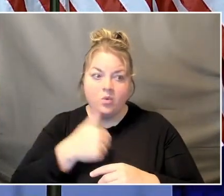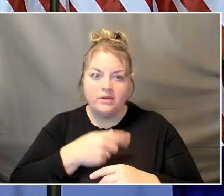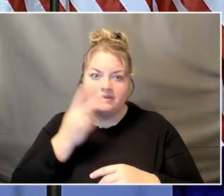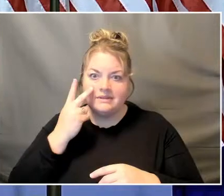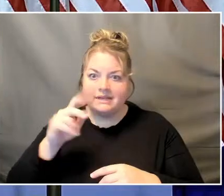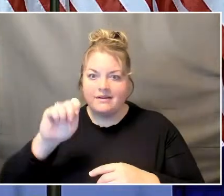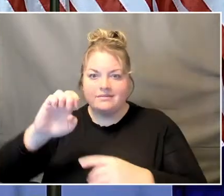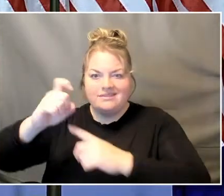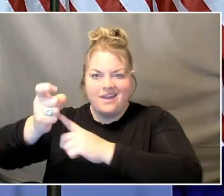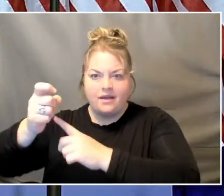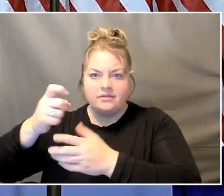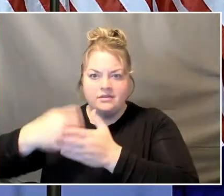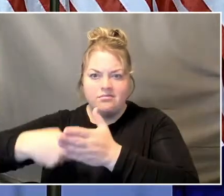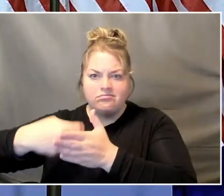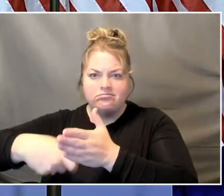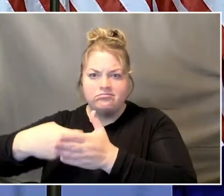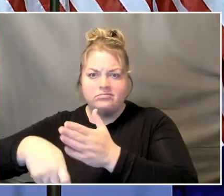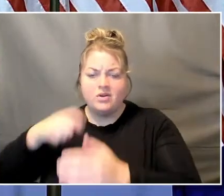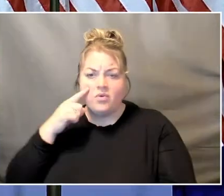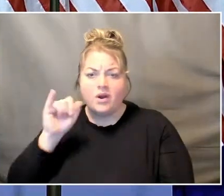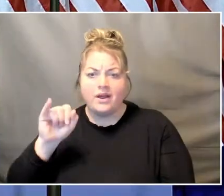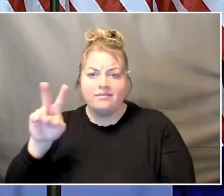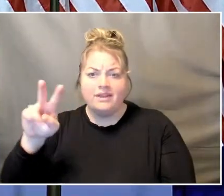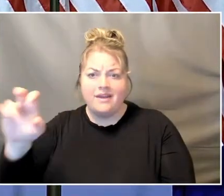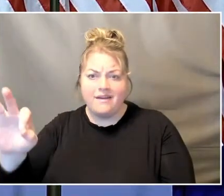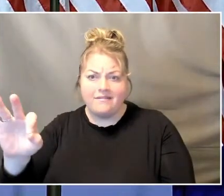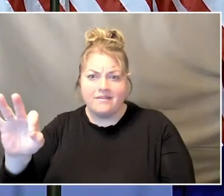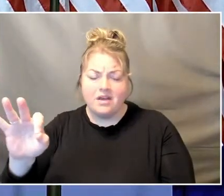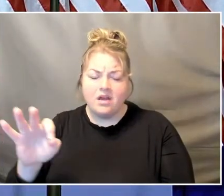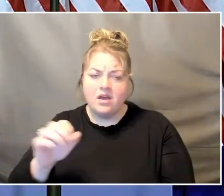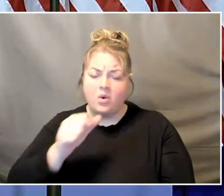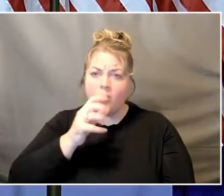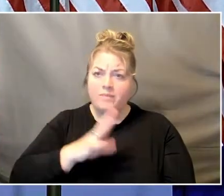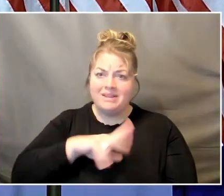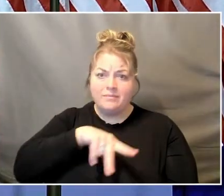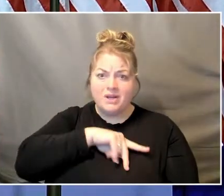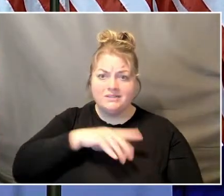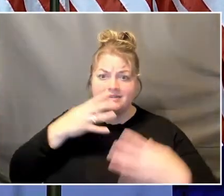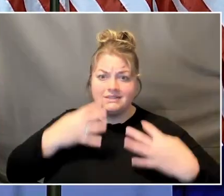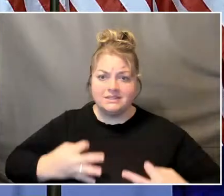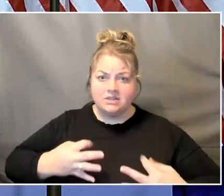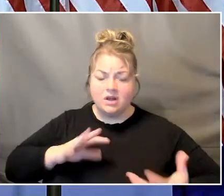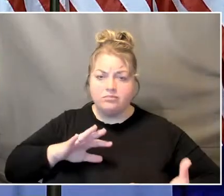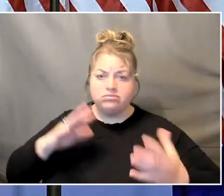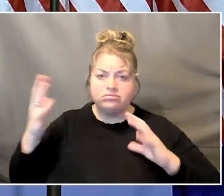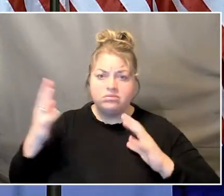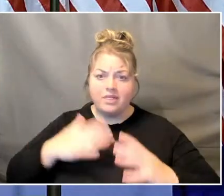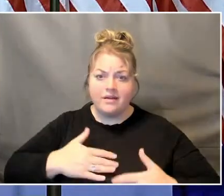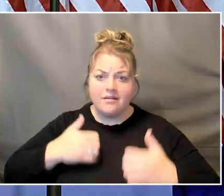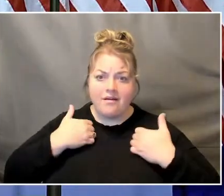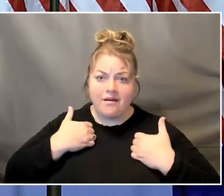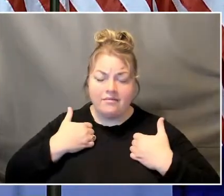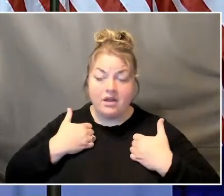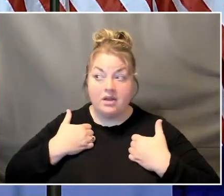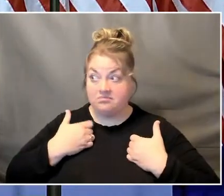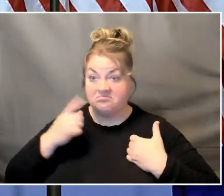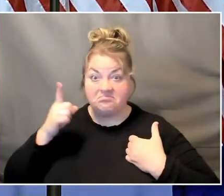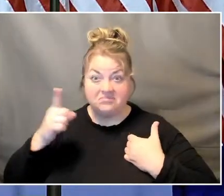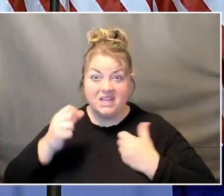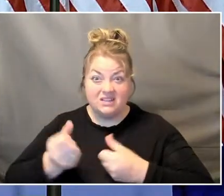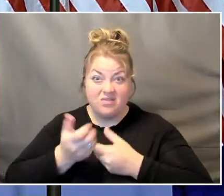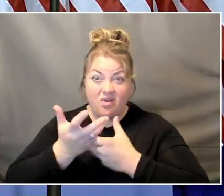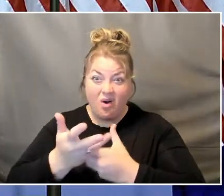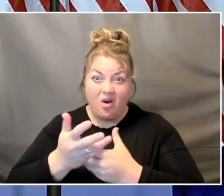in their lives. And understand, as much harm as he has already caused,